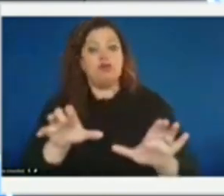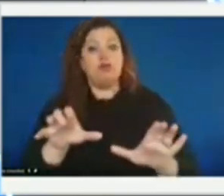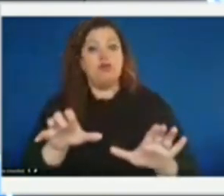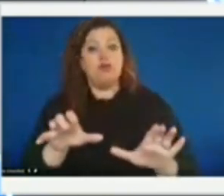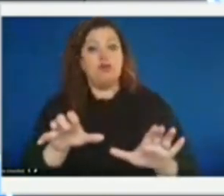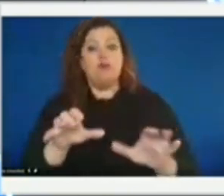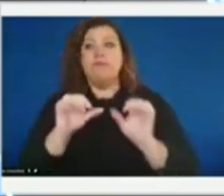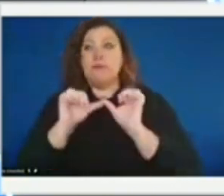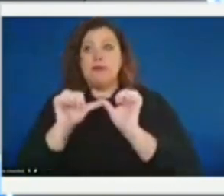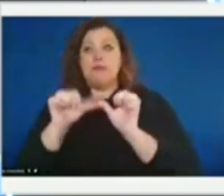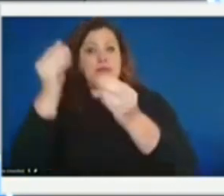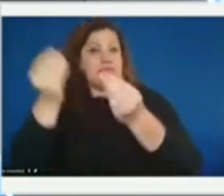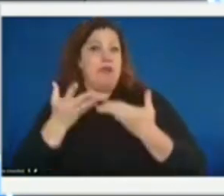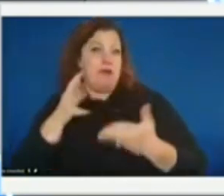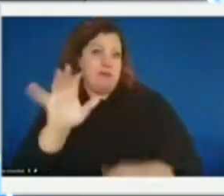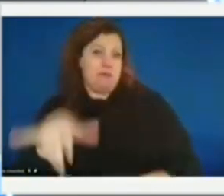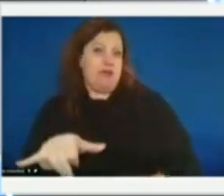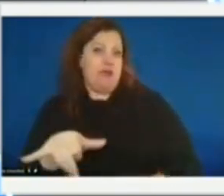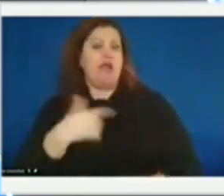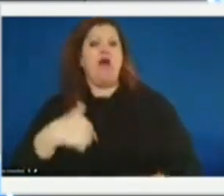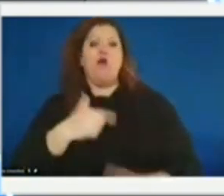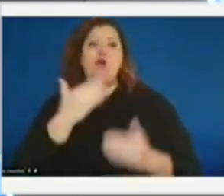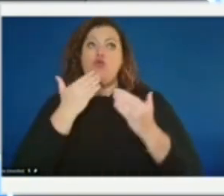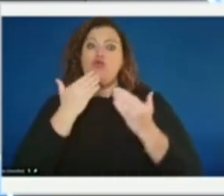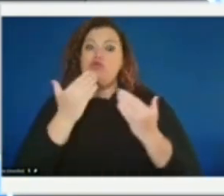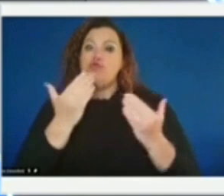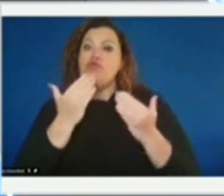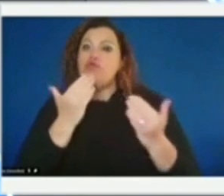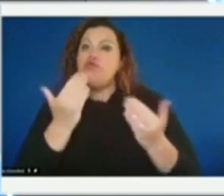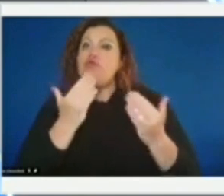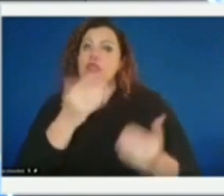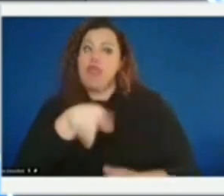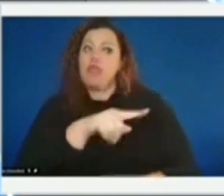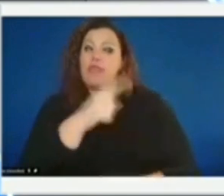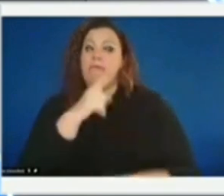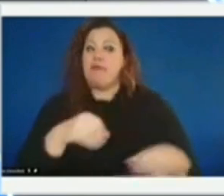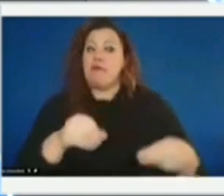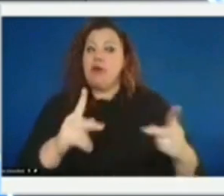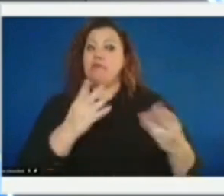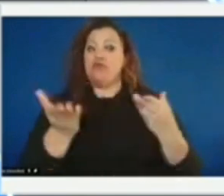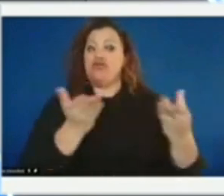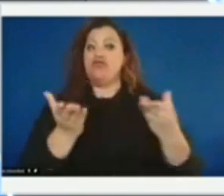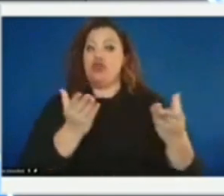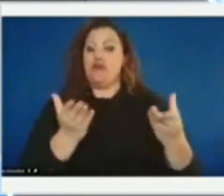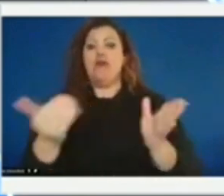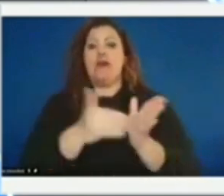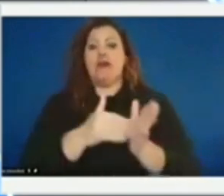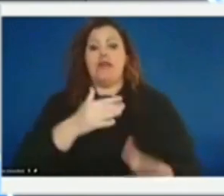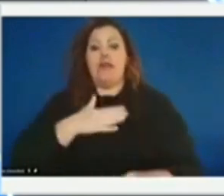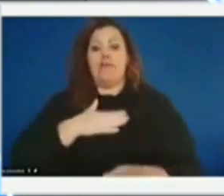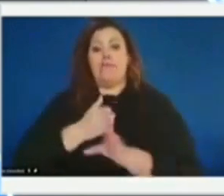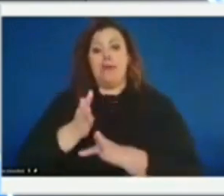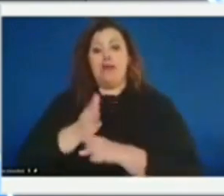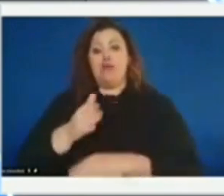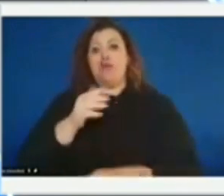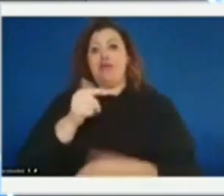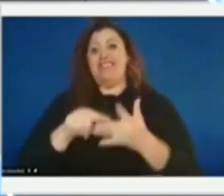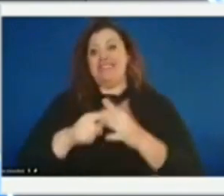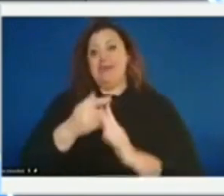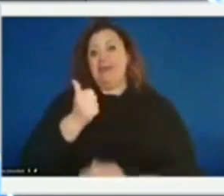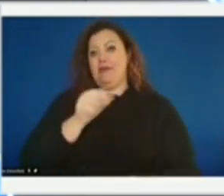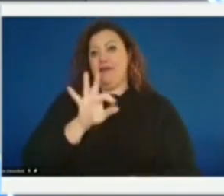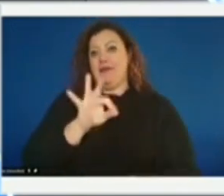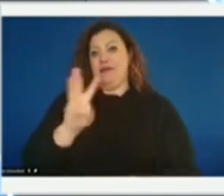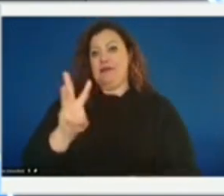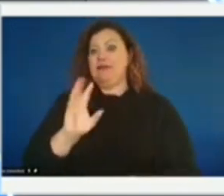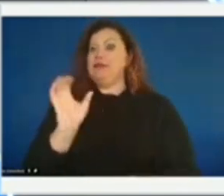us that. So we thank them for the opportunity to serve. Began my career here in 1996. Charlotte was a very